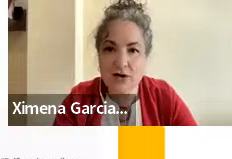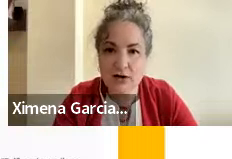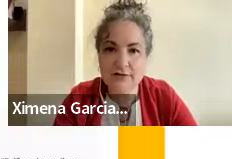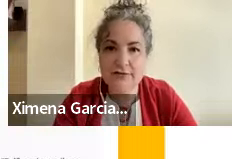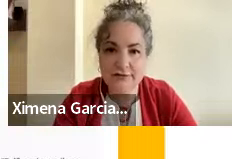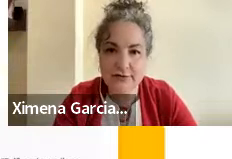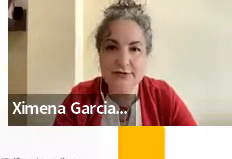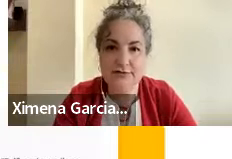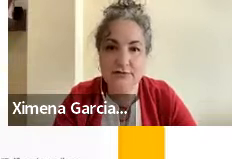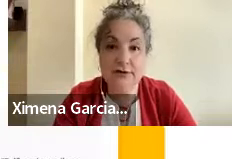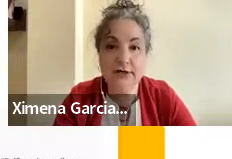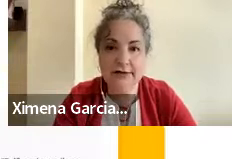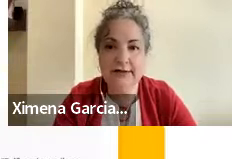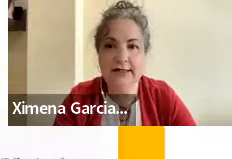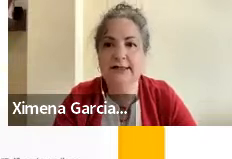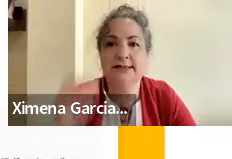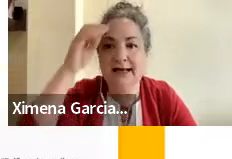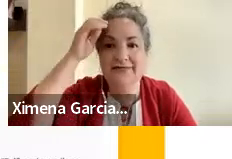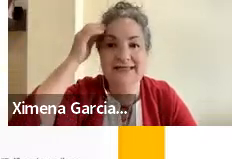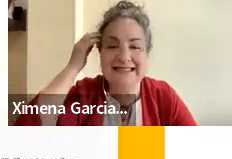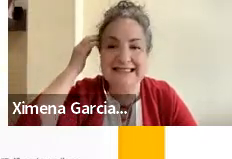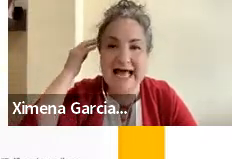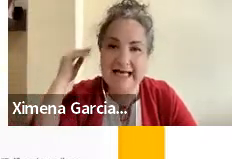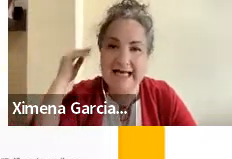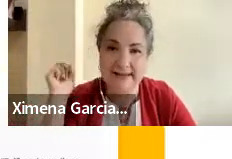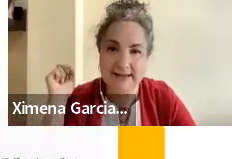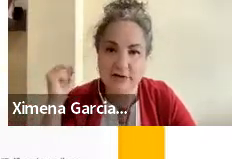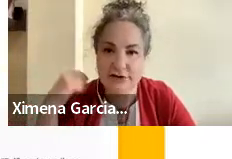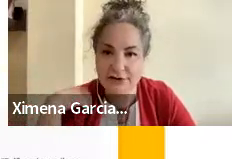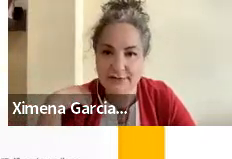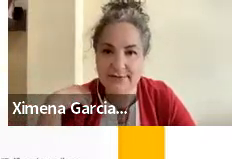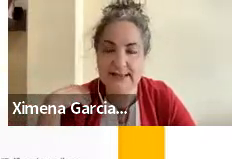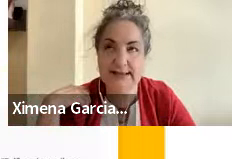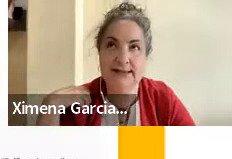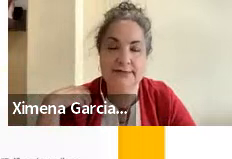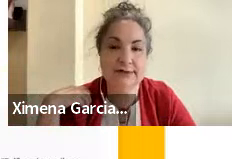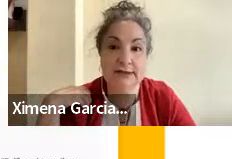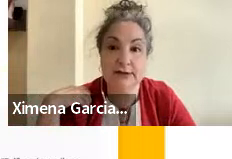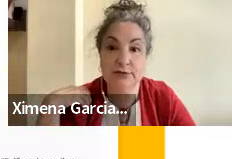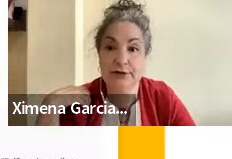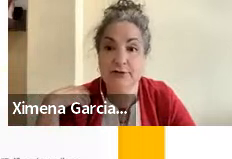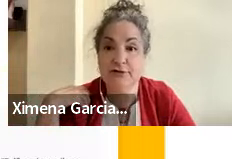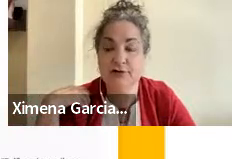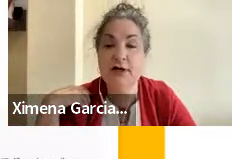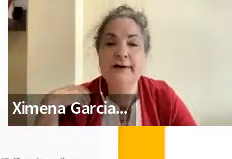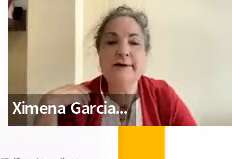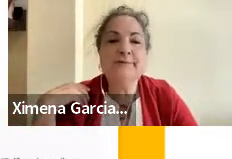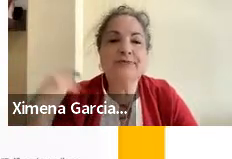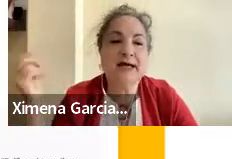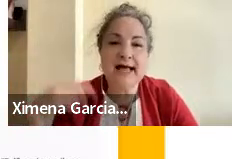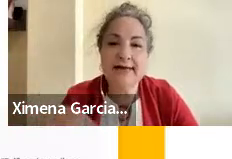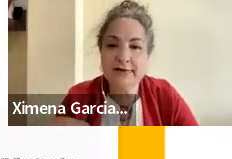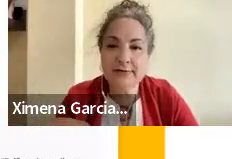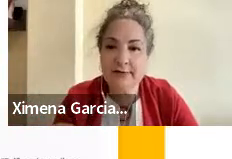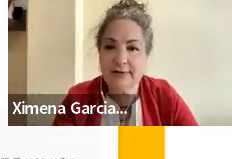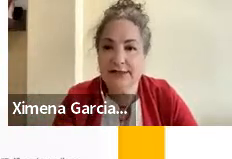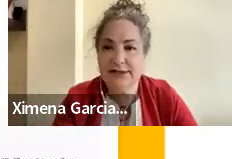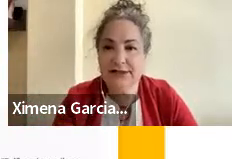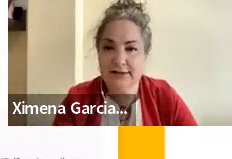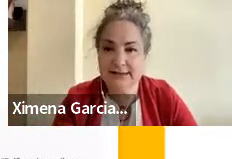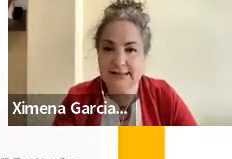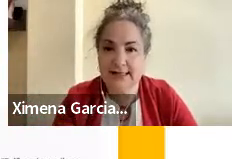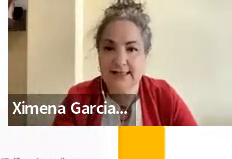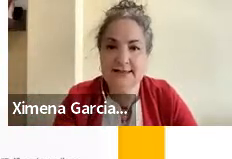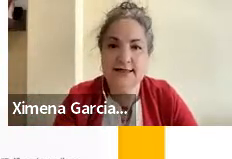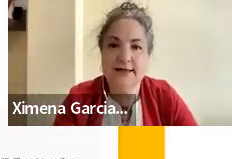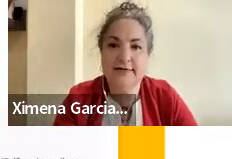it's been hard for folks in rural areas to have easy access to COVID treatment. This is going to be super useful. And after the meeting, we're going to